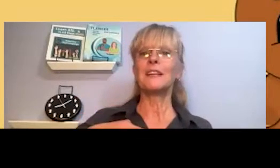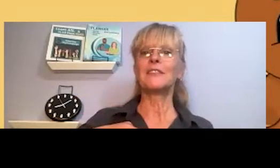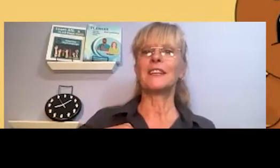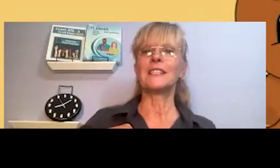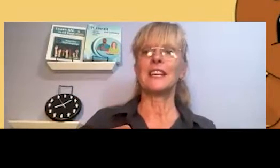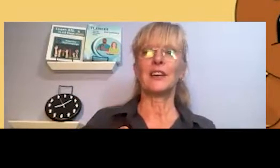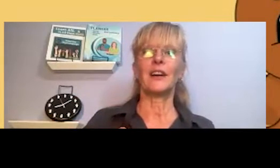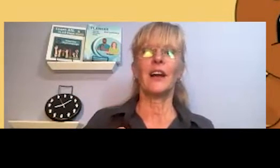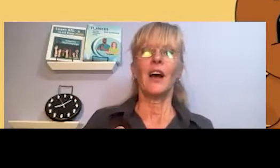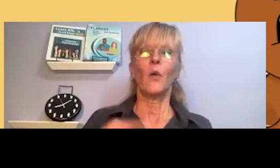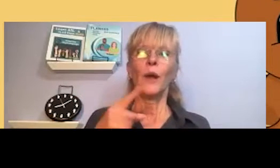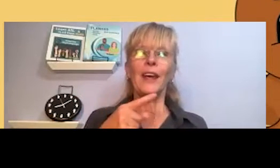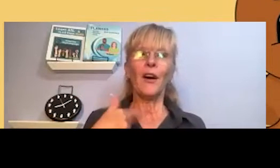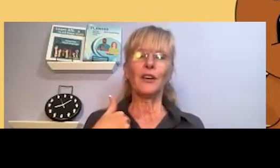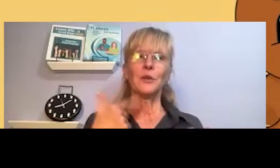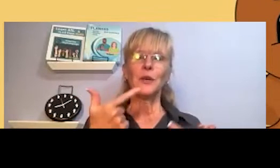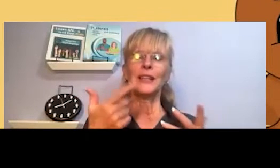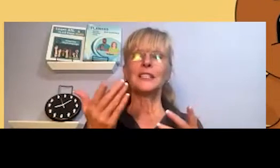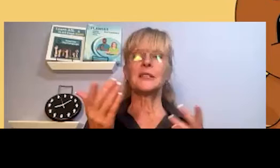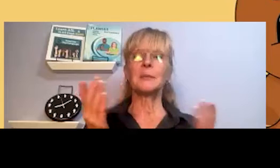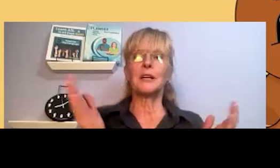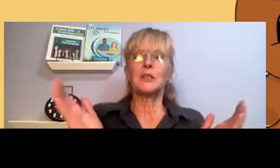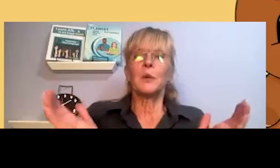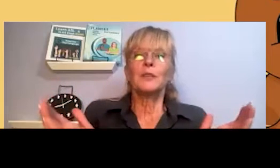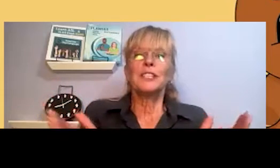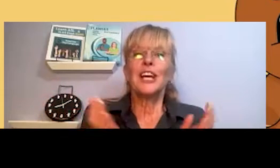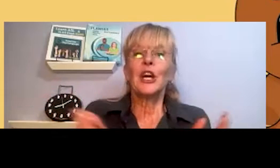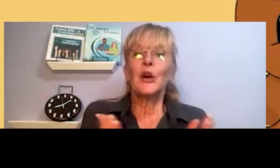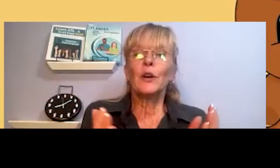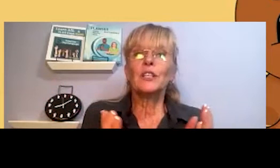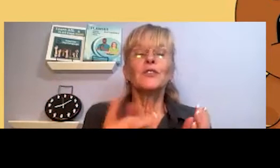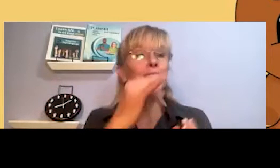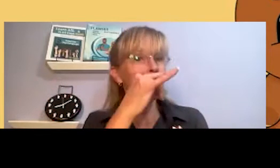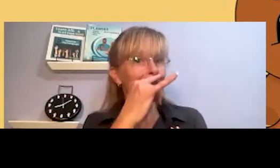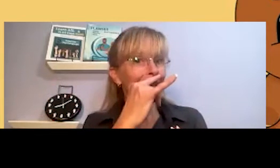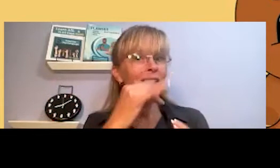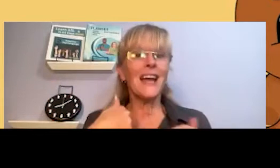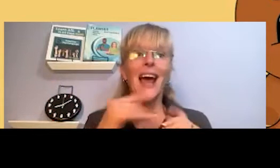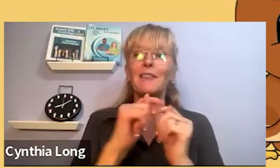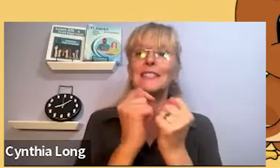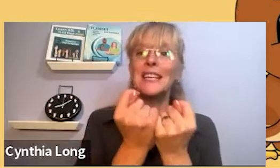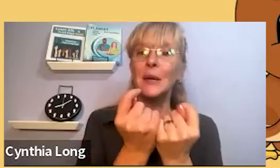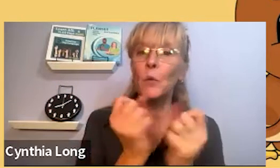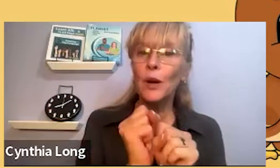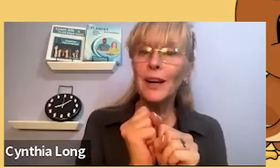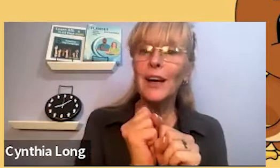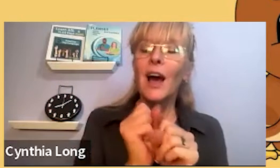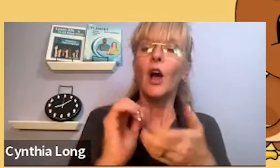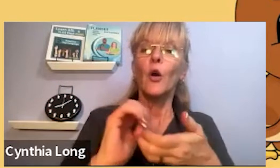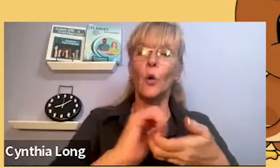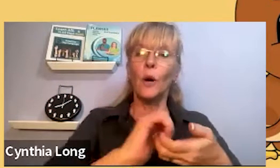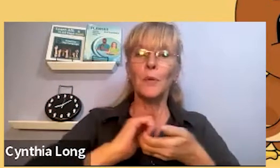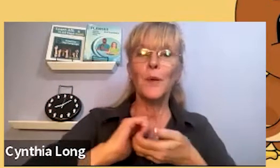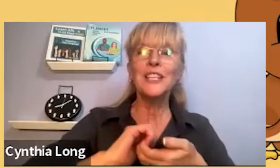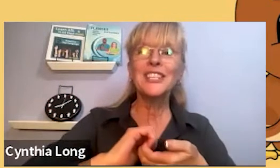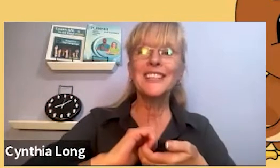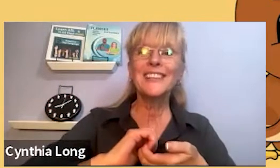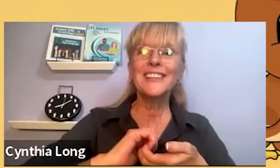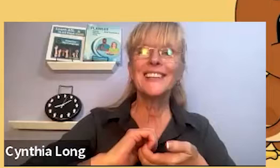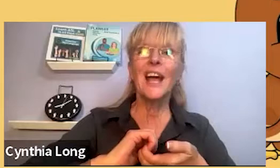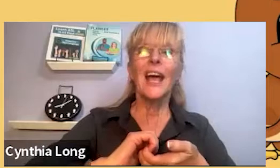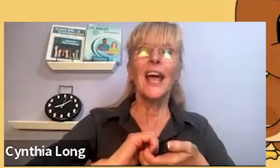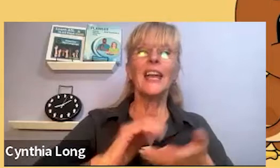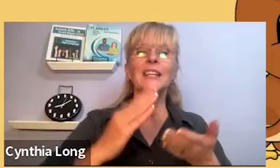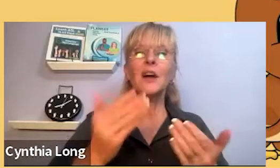are the benefits here? We are doing this because we want to encourage for the kids to have teamwork,